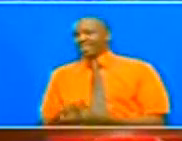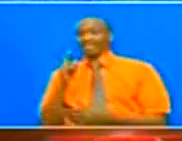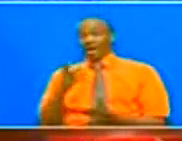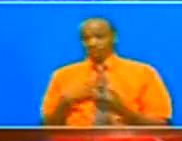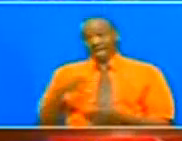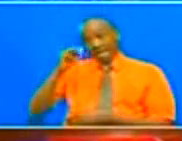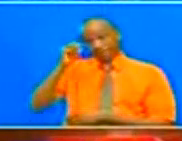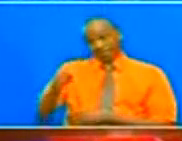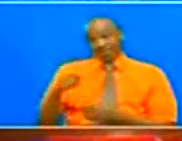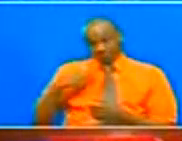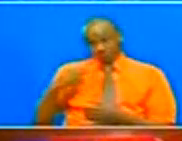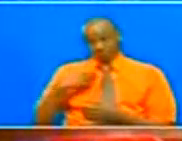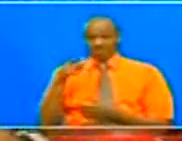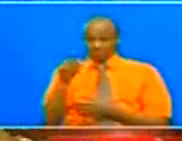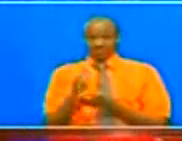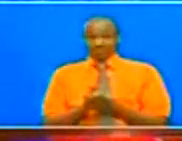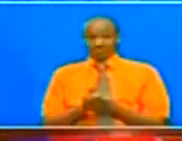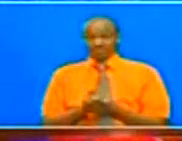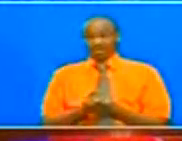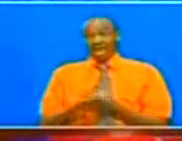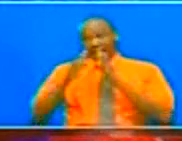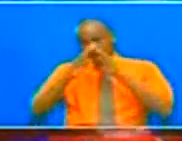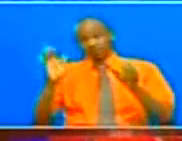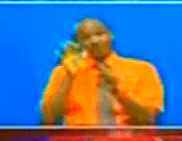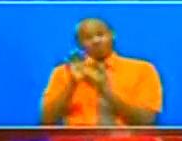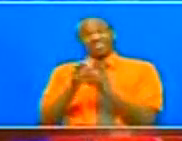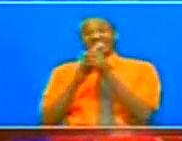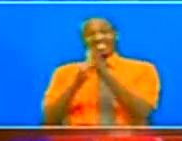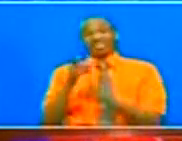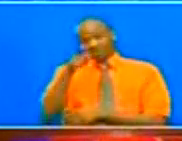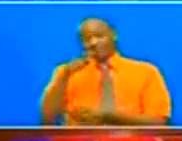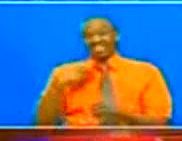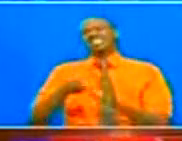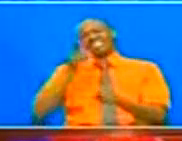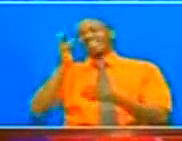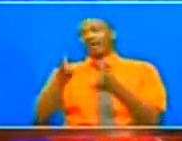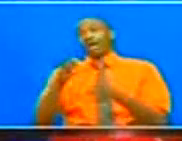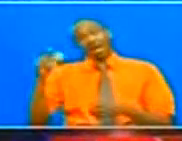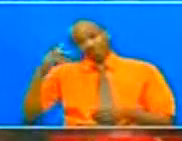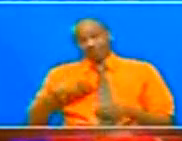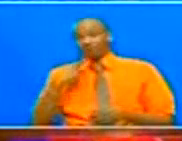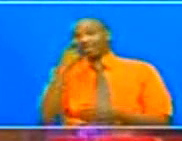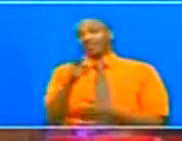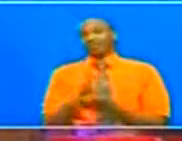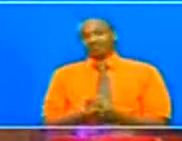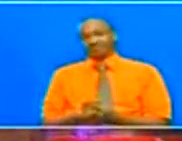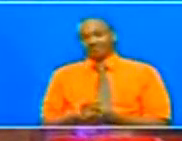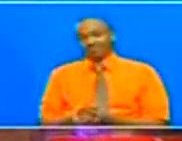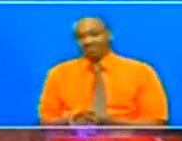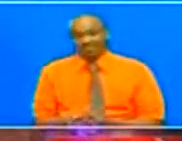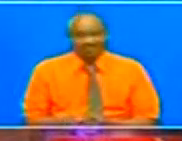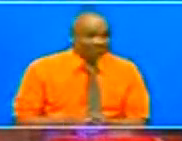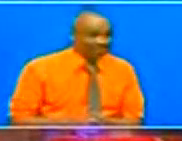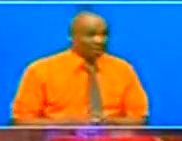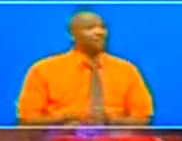of Parliament for Garissa Town, where the attack happened, House Majority Leader, resignation immediately. Resign, go home. If I was the Minister for